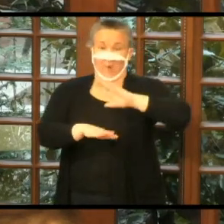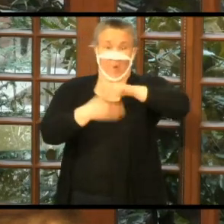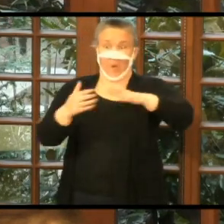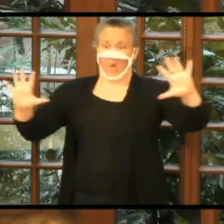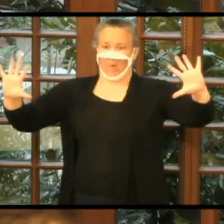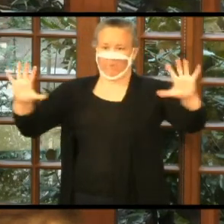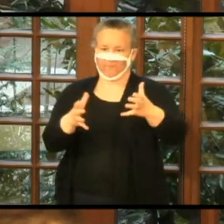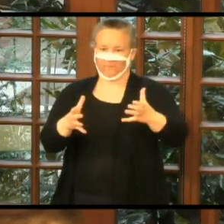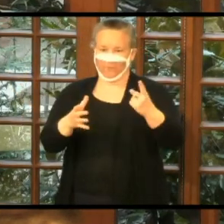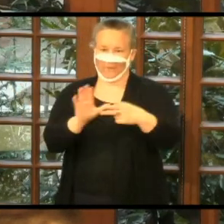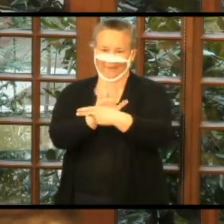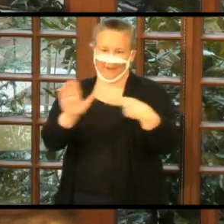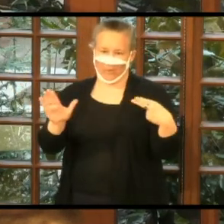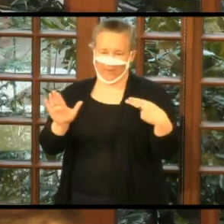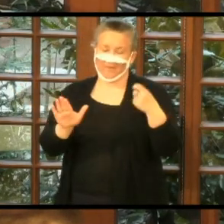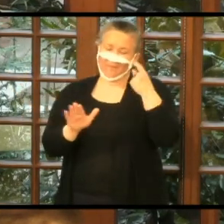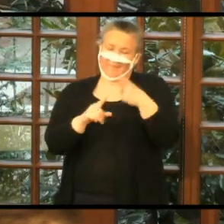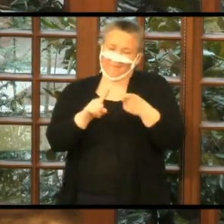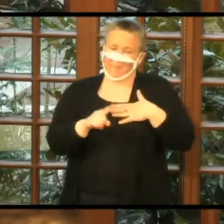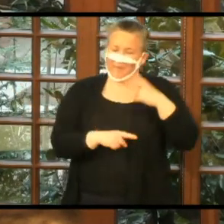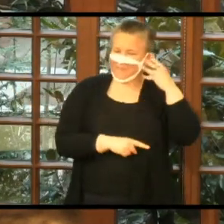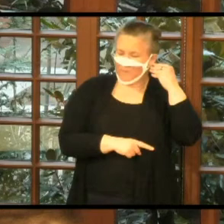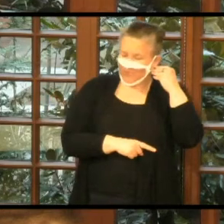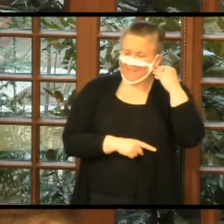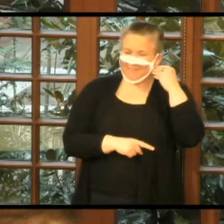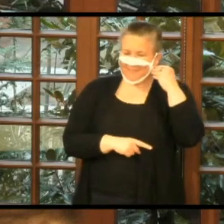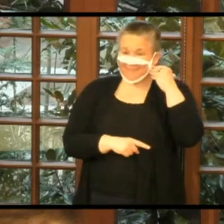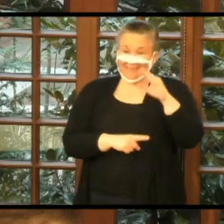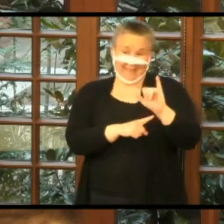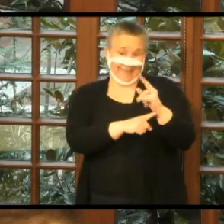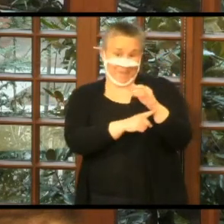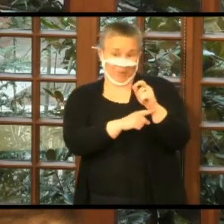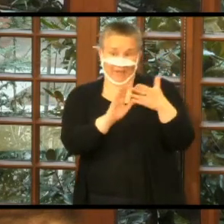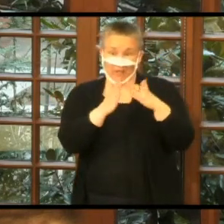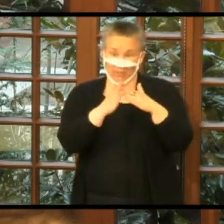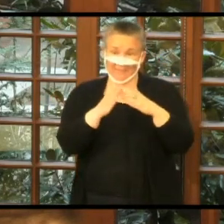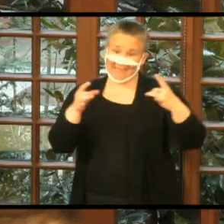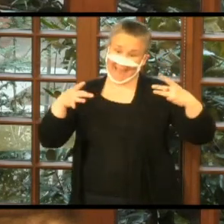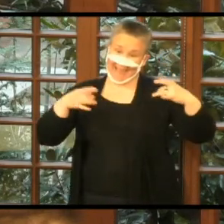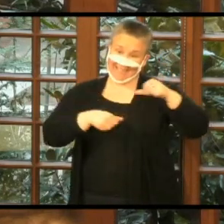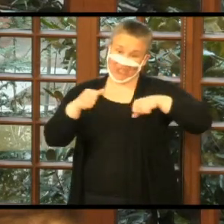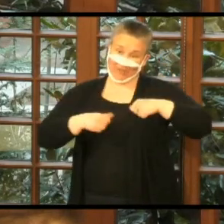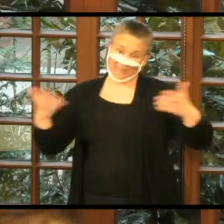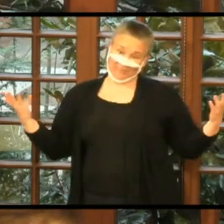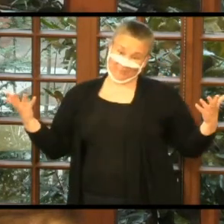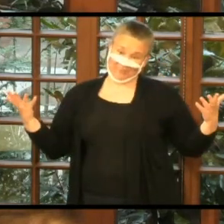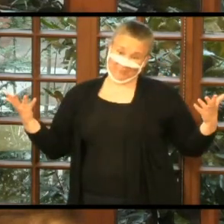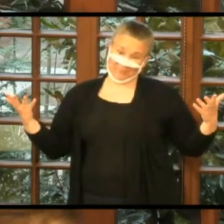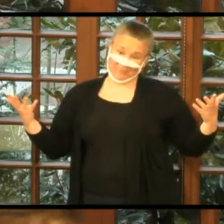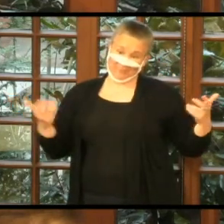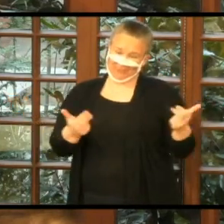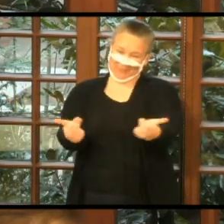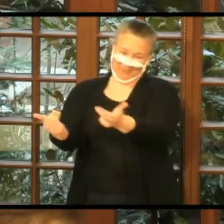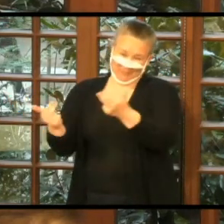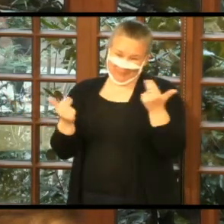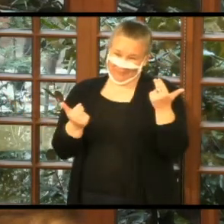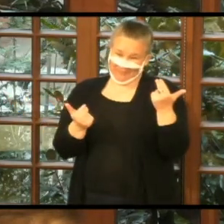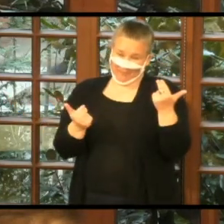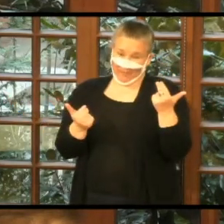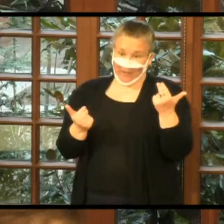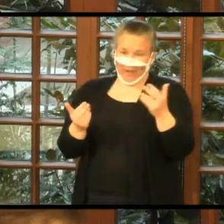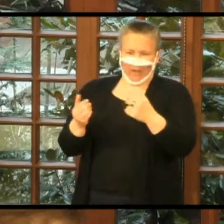one category. But in my experience, immigrant communities hate each other. They are rarely